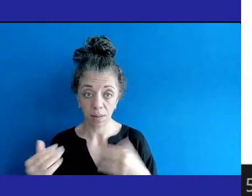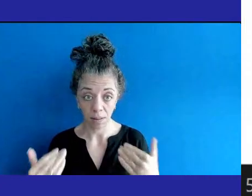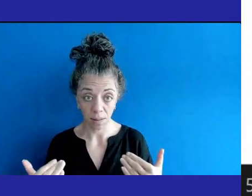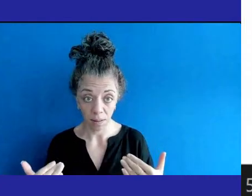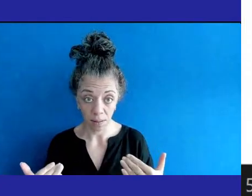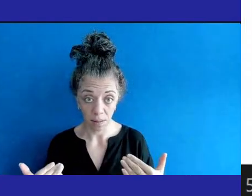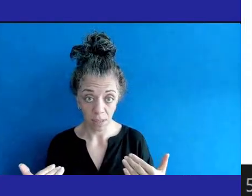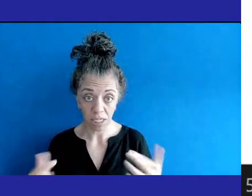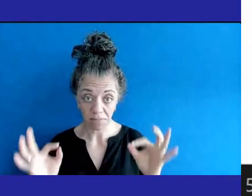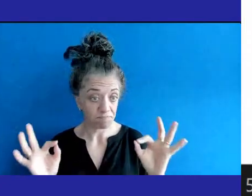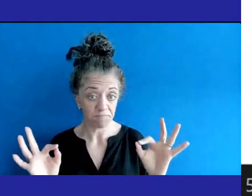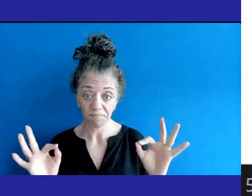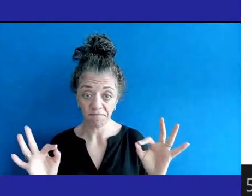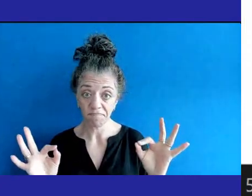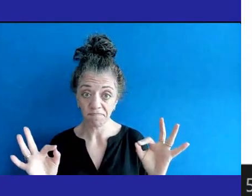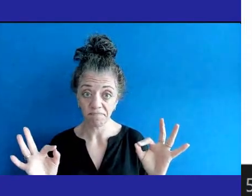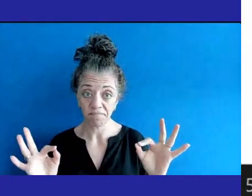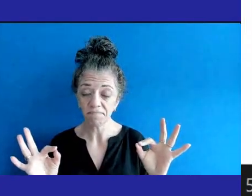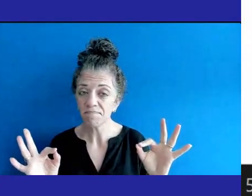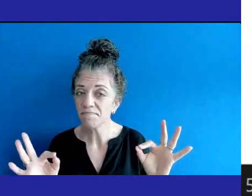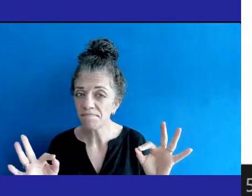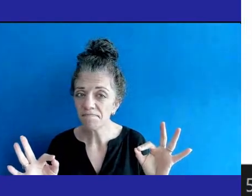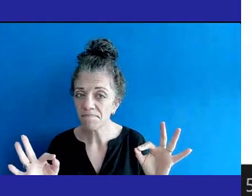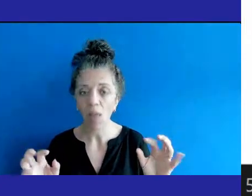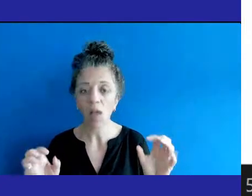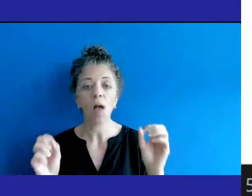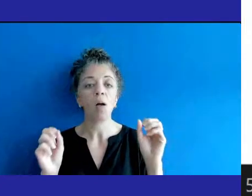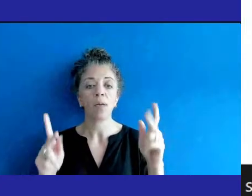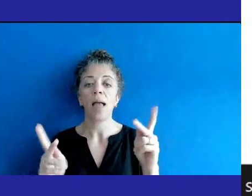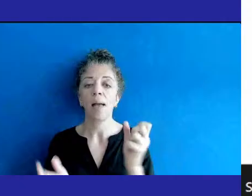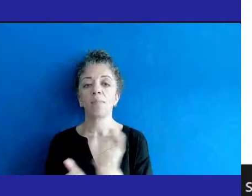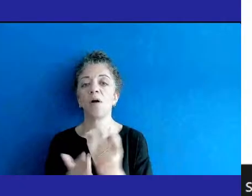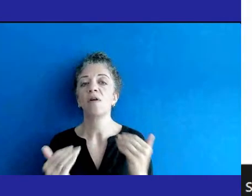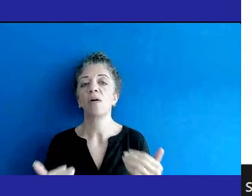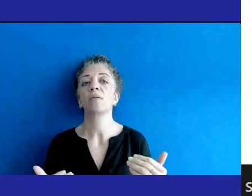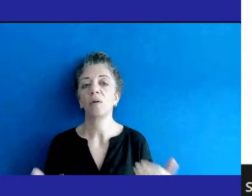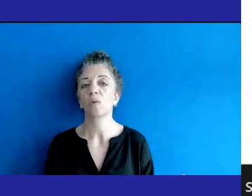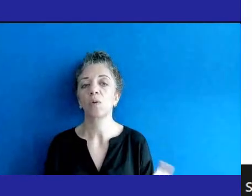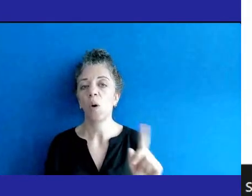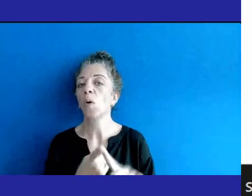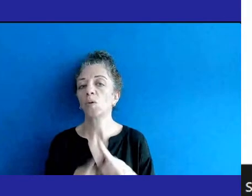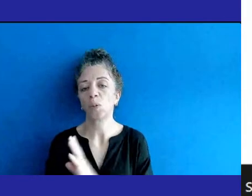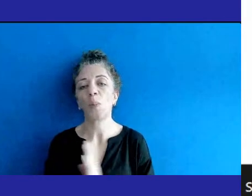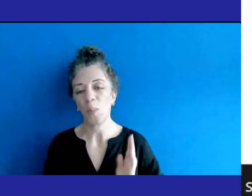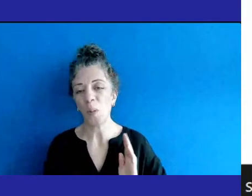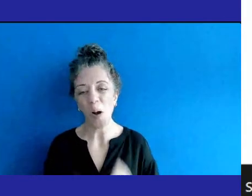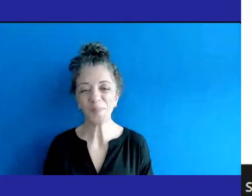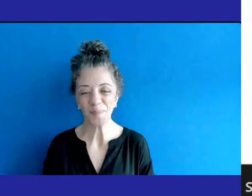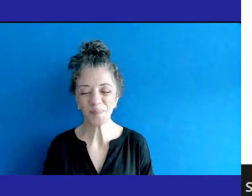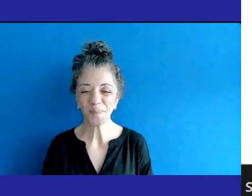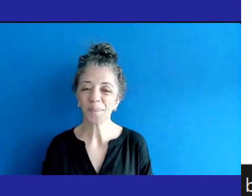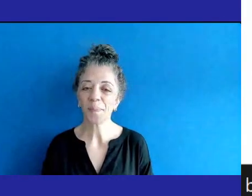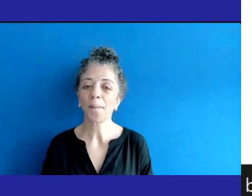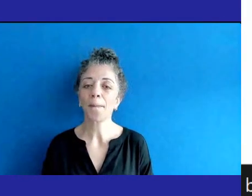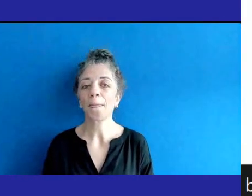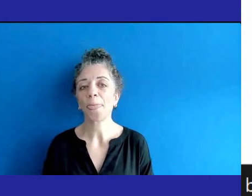so unanimous approval to go to the full board. Thank you. Thank you. And you are